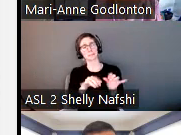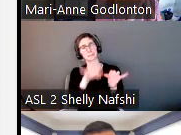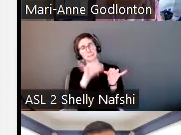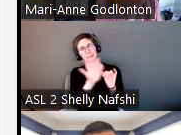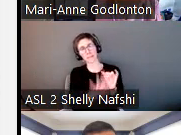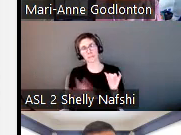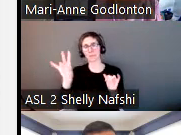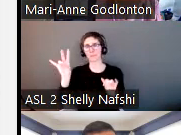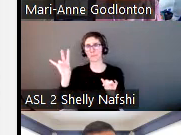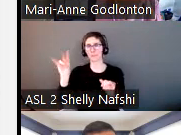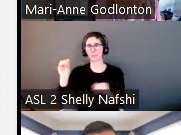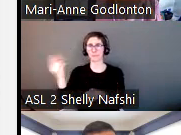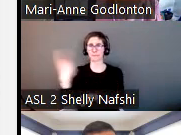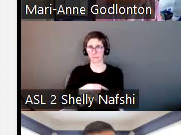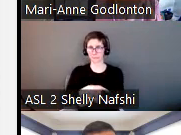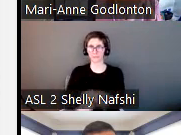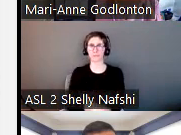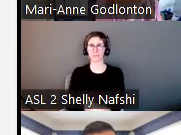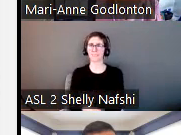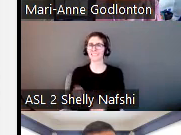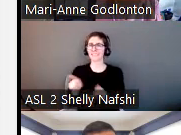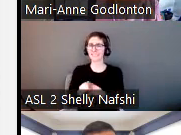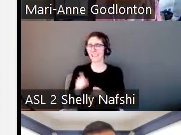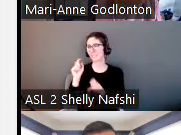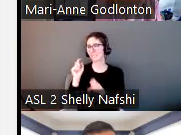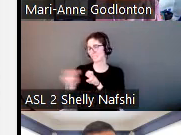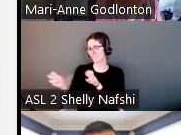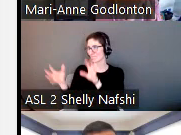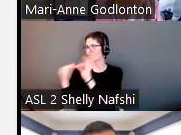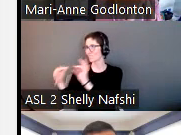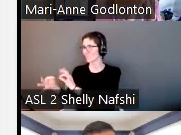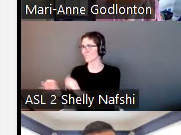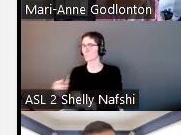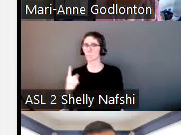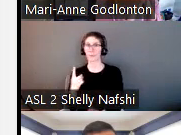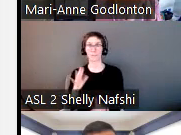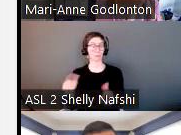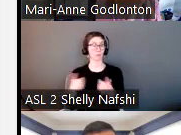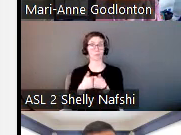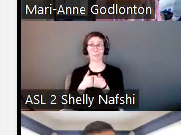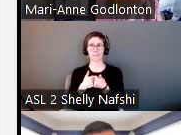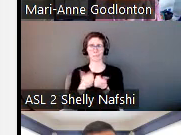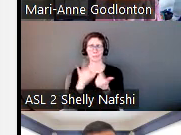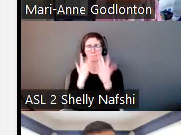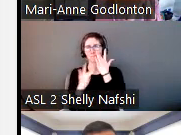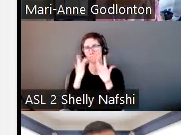days. As everyone else has mentioned right now, one of those challenges is the housing crisis across